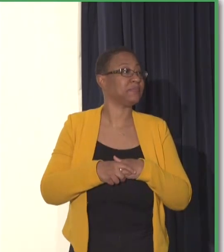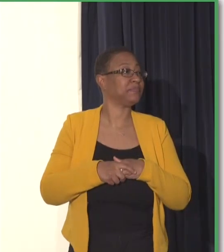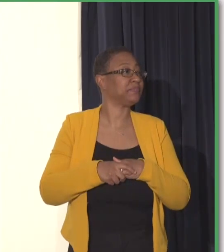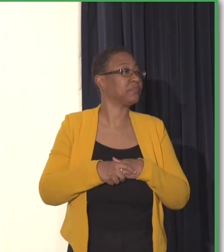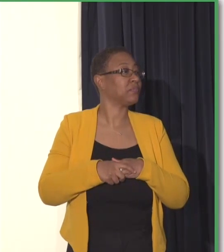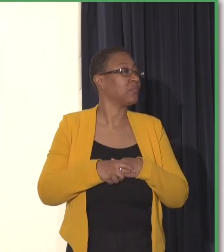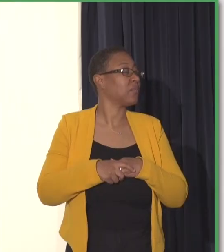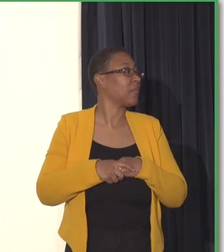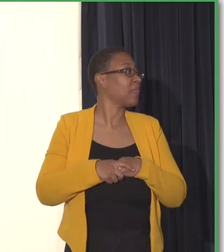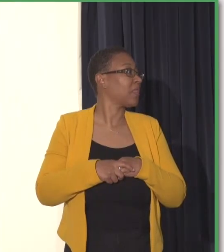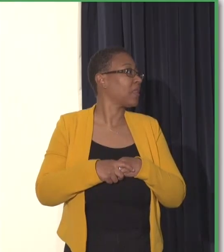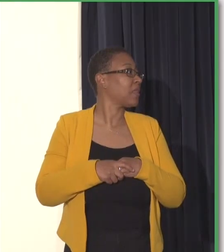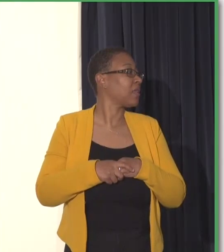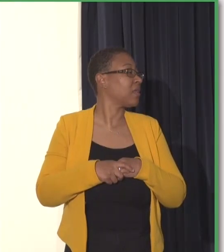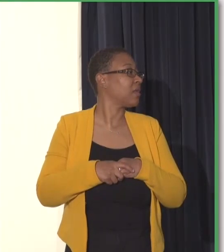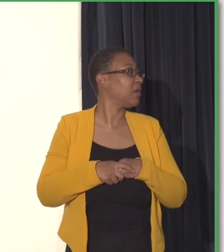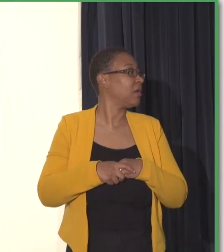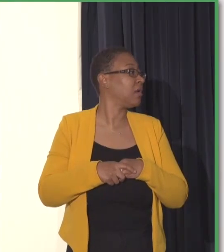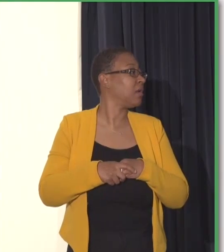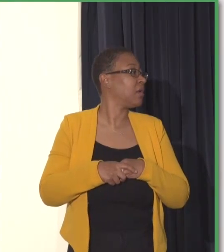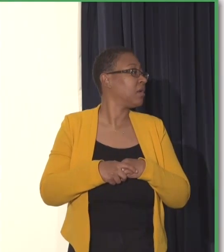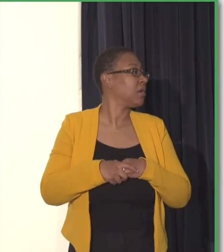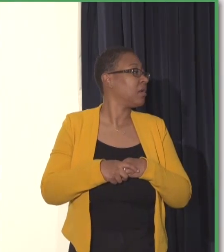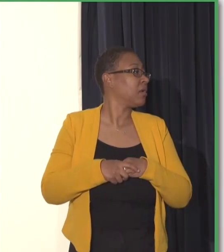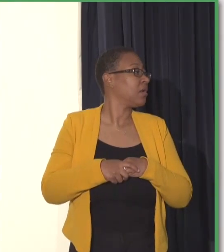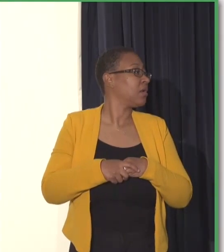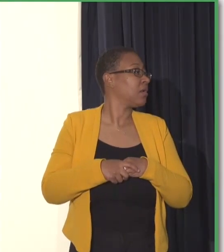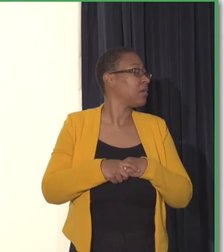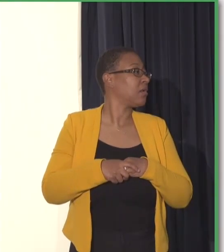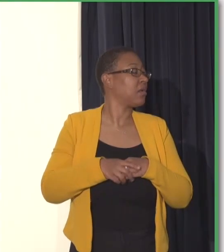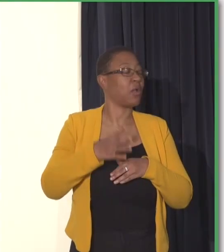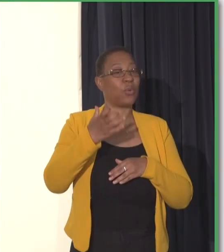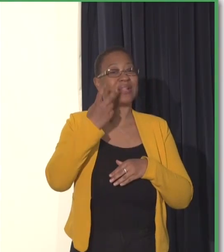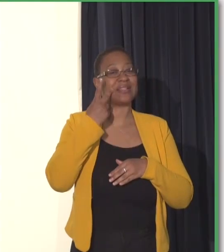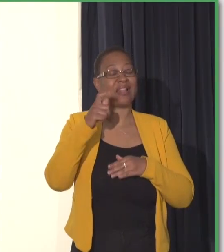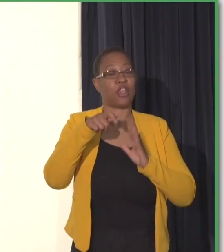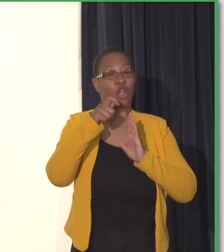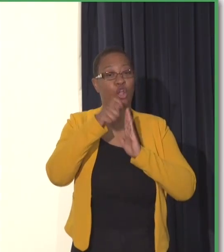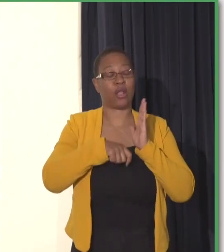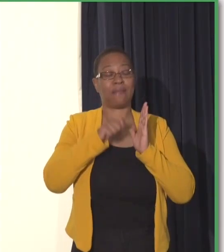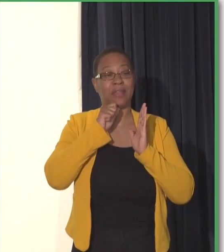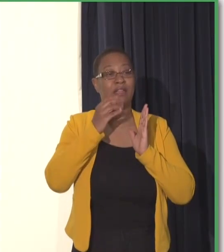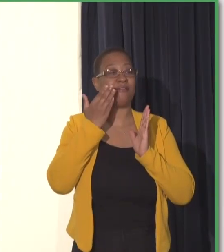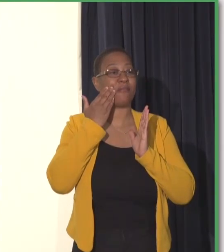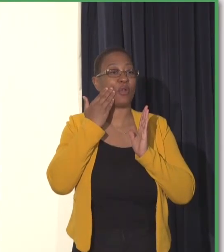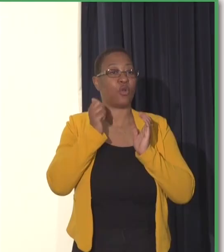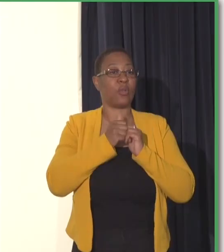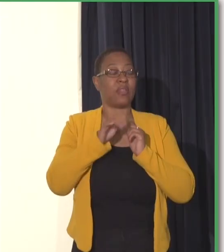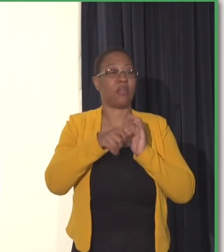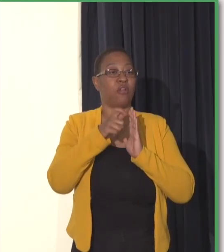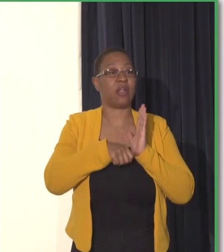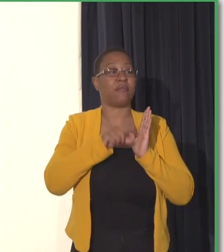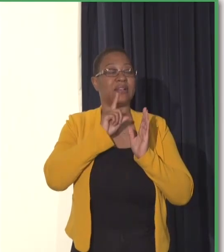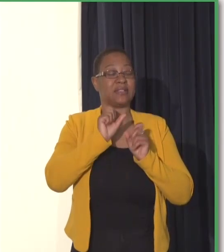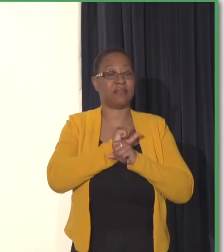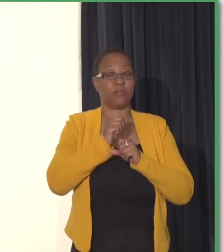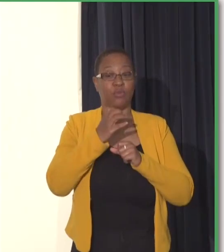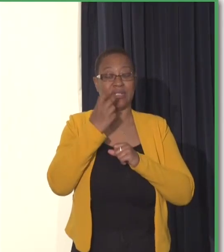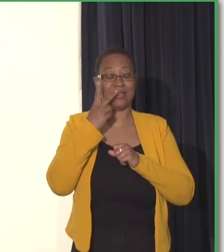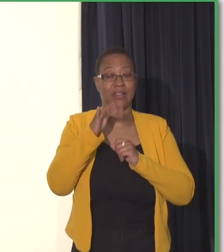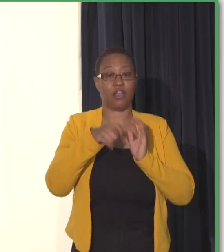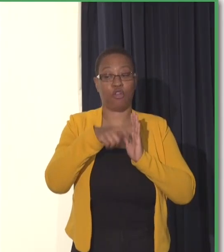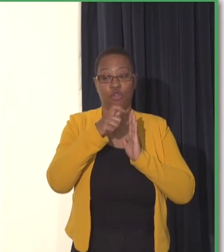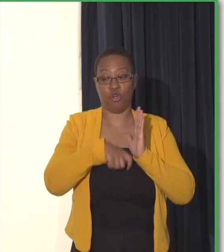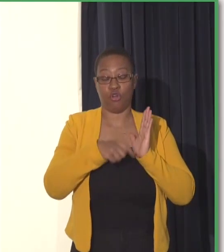Yes, and if I would like to see that article. I'm not familiar with that article. I would definitely like to see that